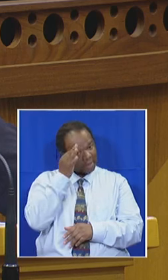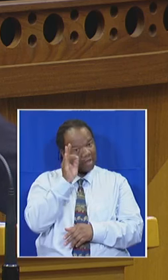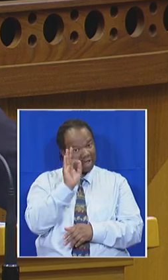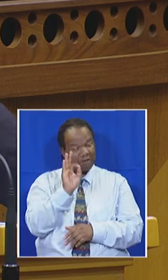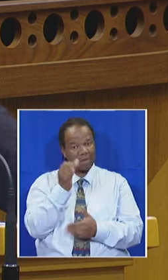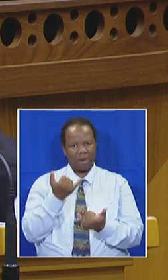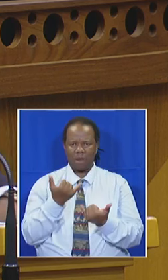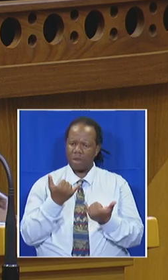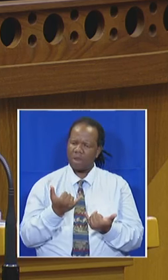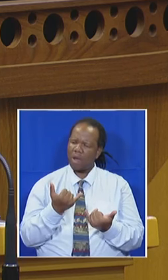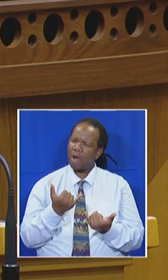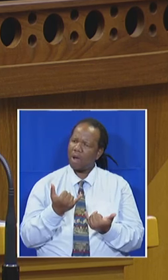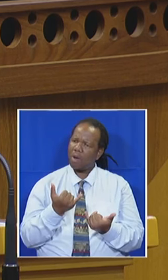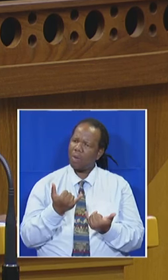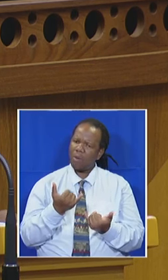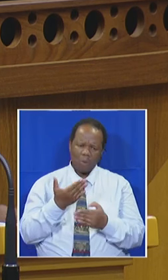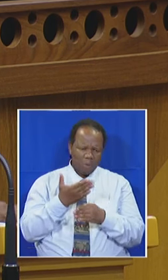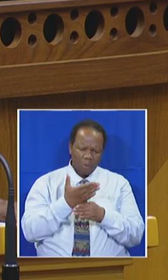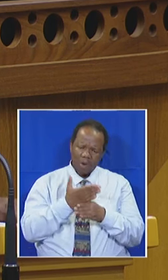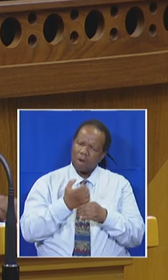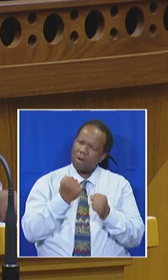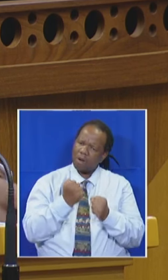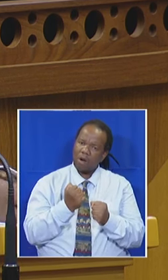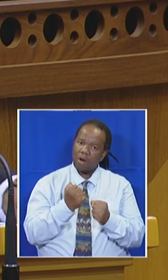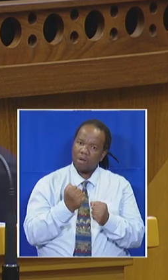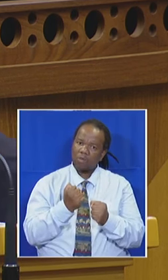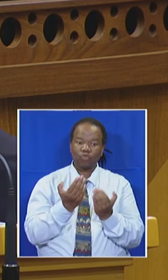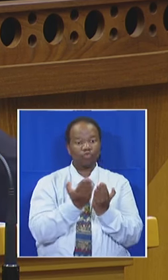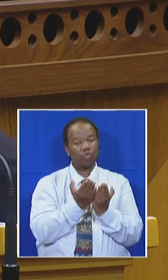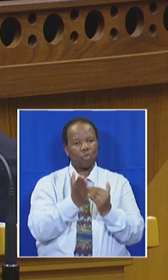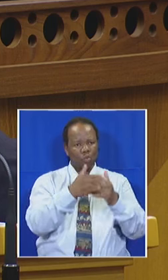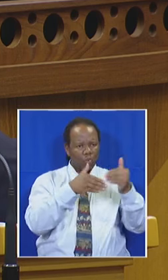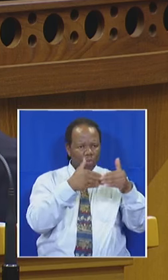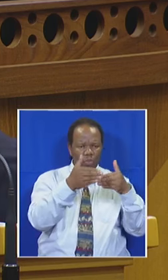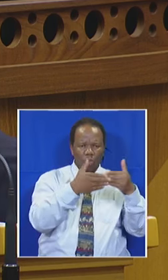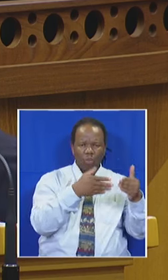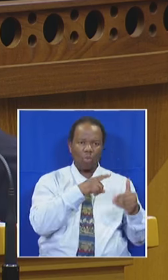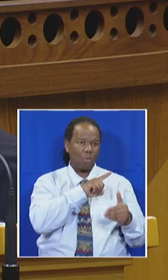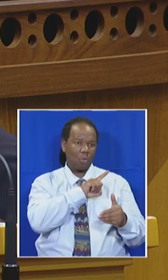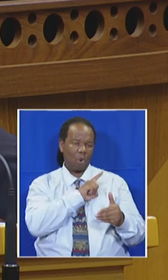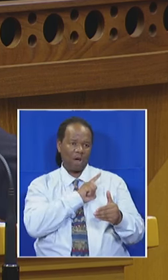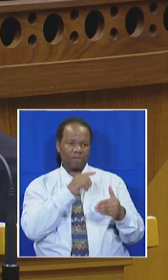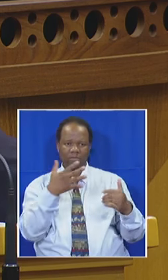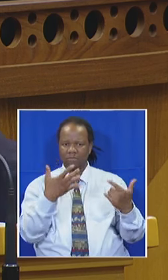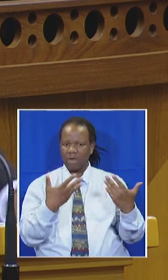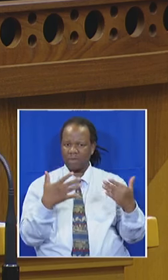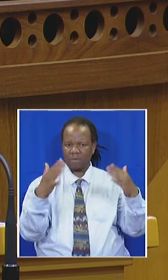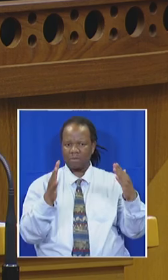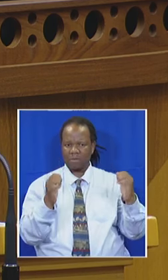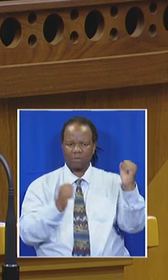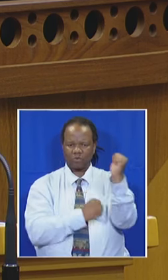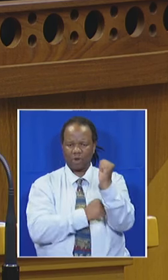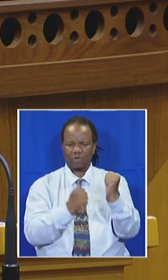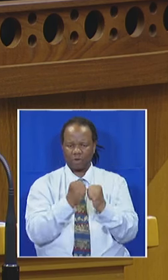systematically to rebuild schools that have poor structures and to provide the